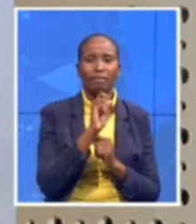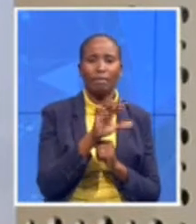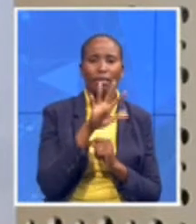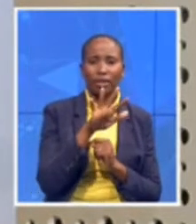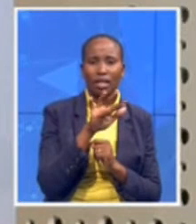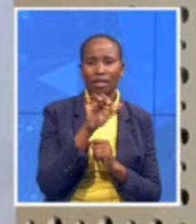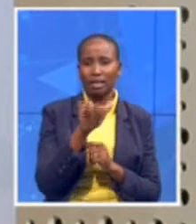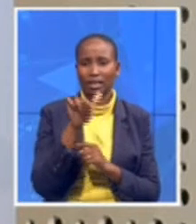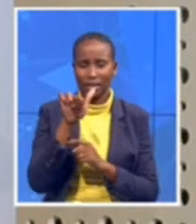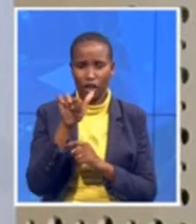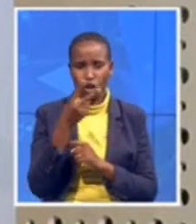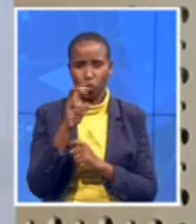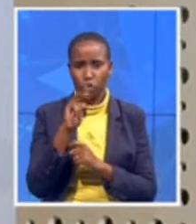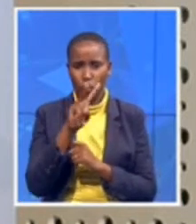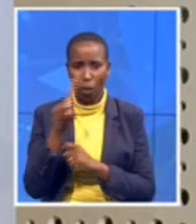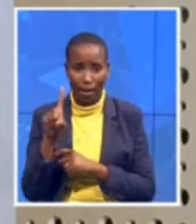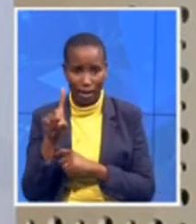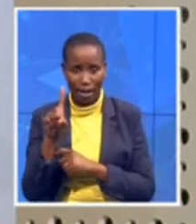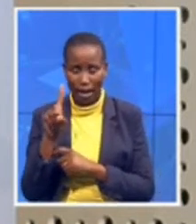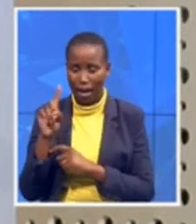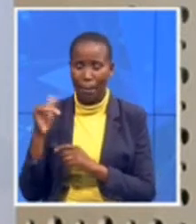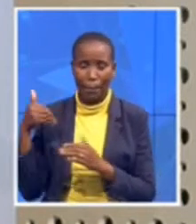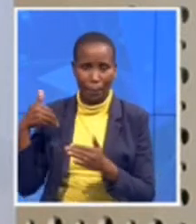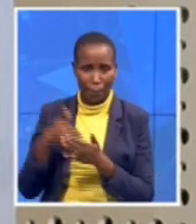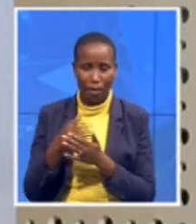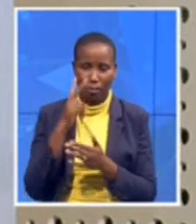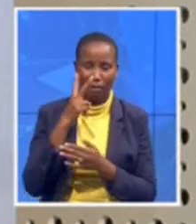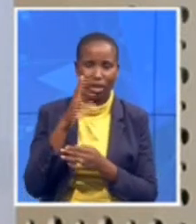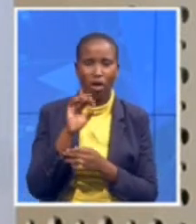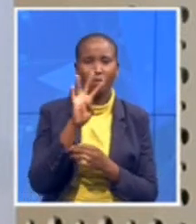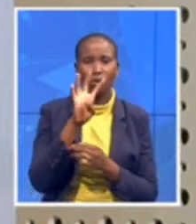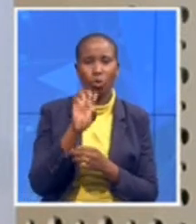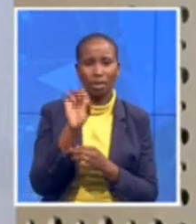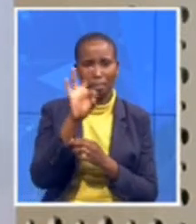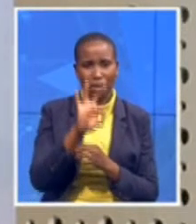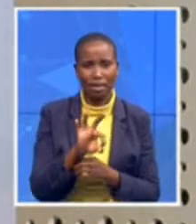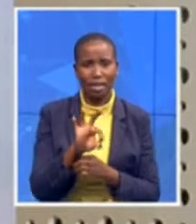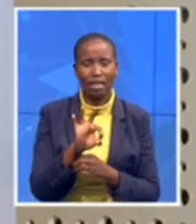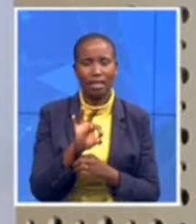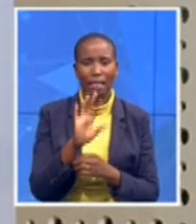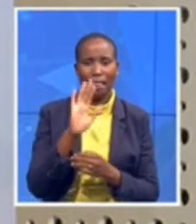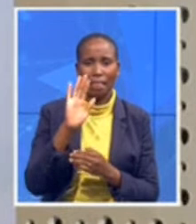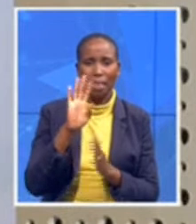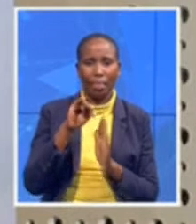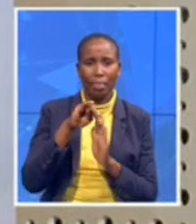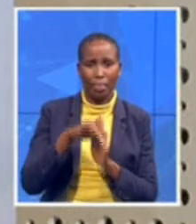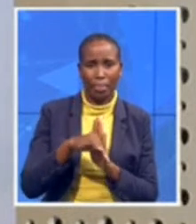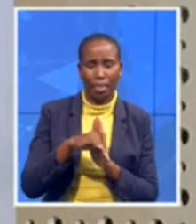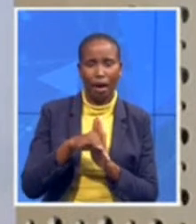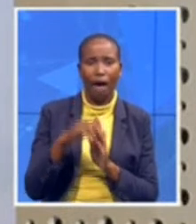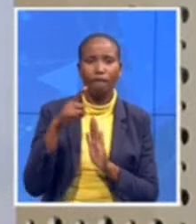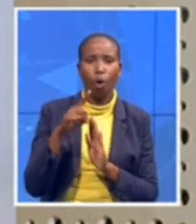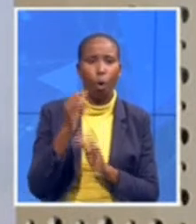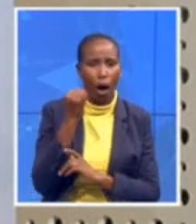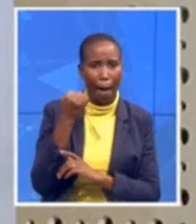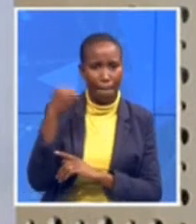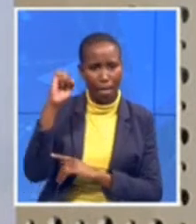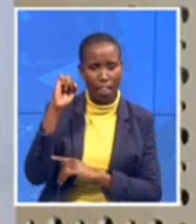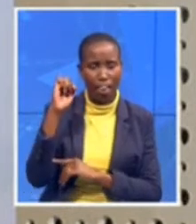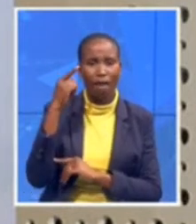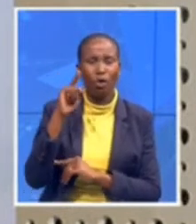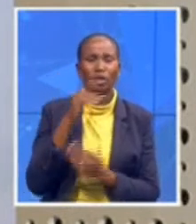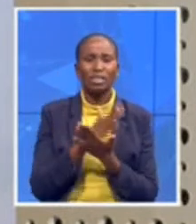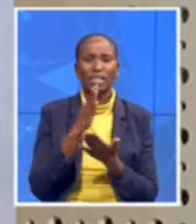2020, 2021, we saw a 40% decline in the appeals against the Films and Publication Board